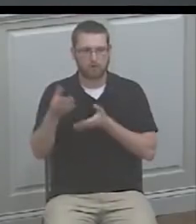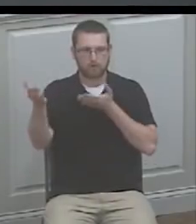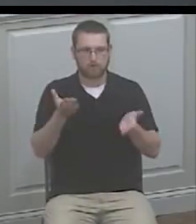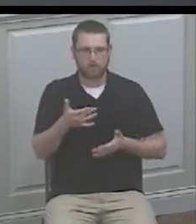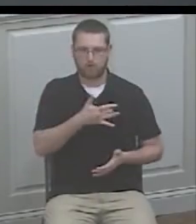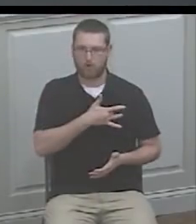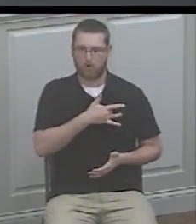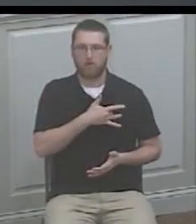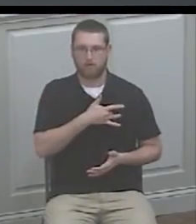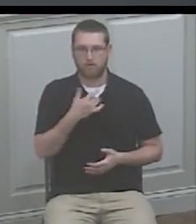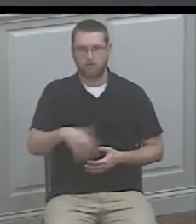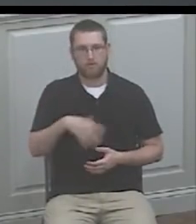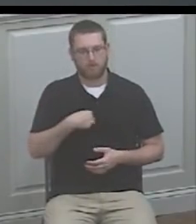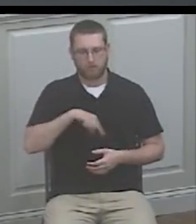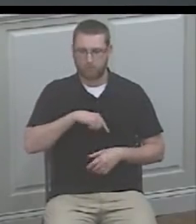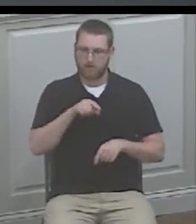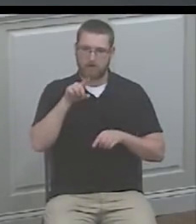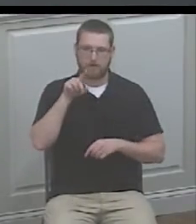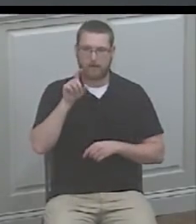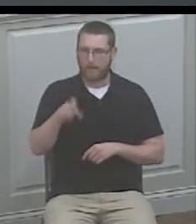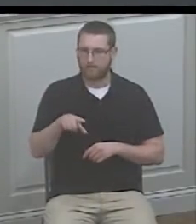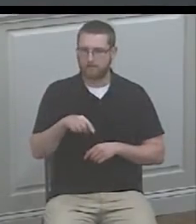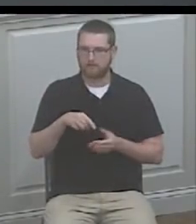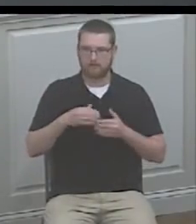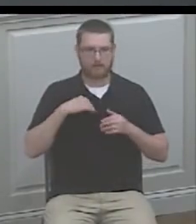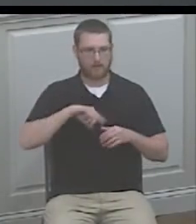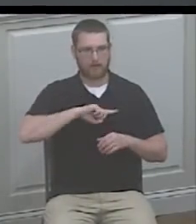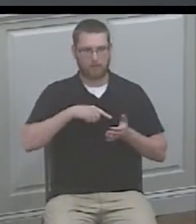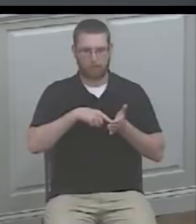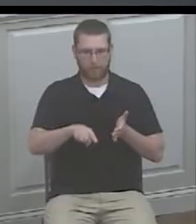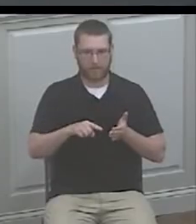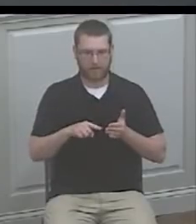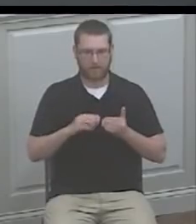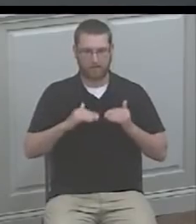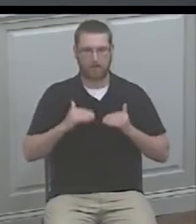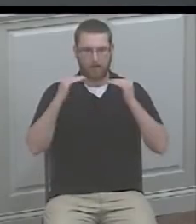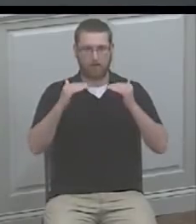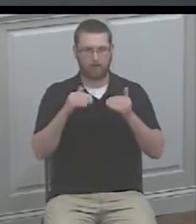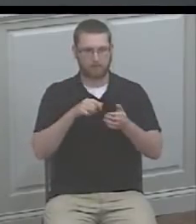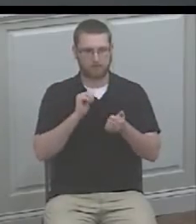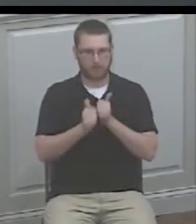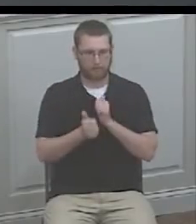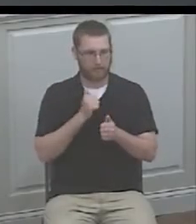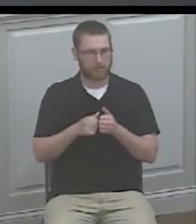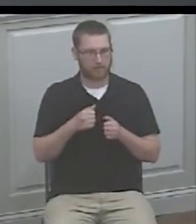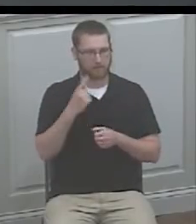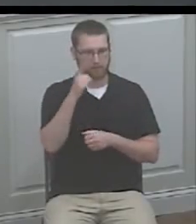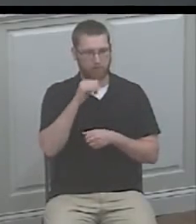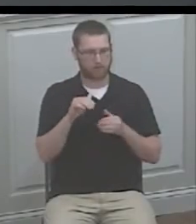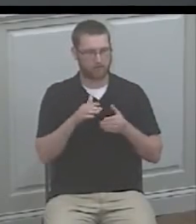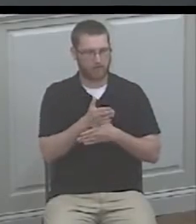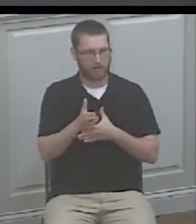tough decision. We are simply asking that you try to get our pay schedule up to a level that is competitive and look at getting us to an average